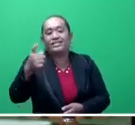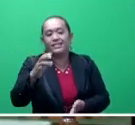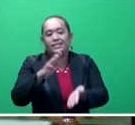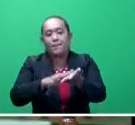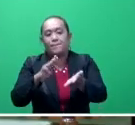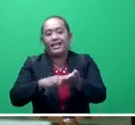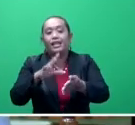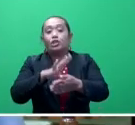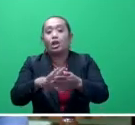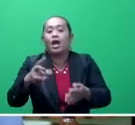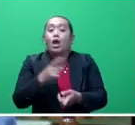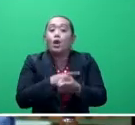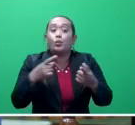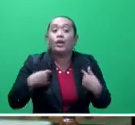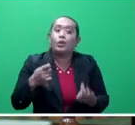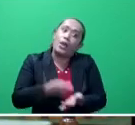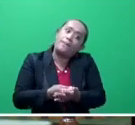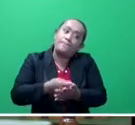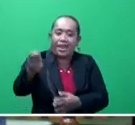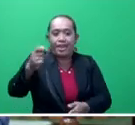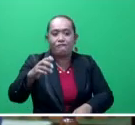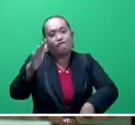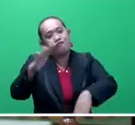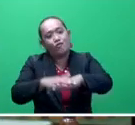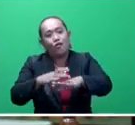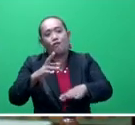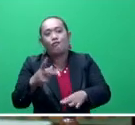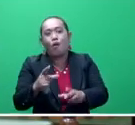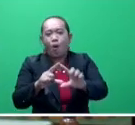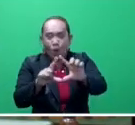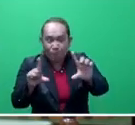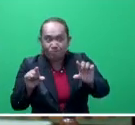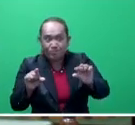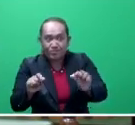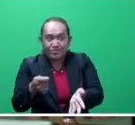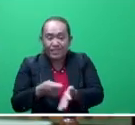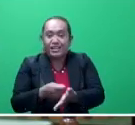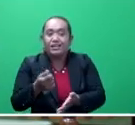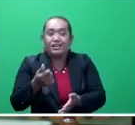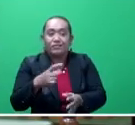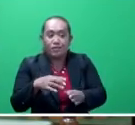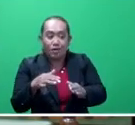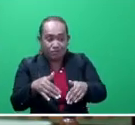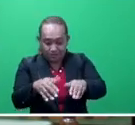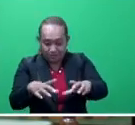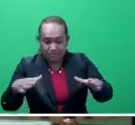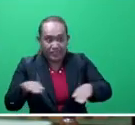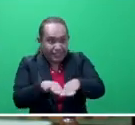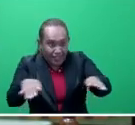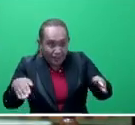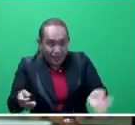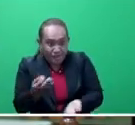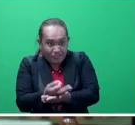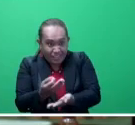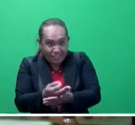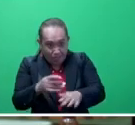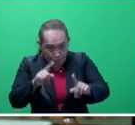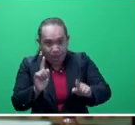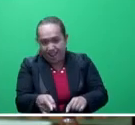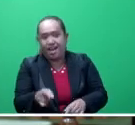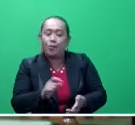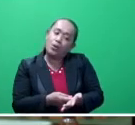fees for 1 year from 1 August 2021 to 31 July 2022 for the benefit of around 8,000 market